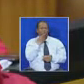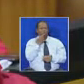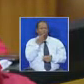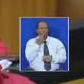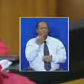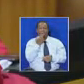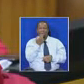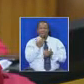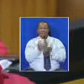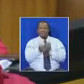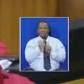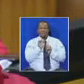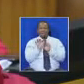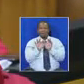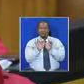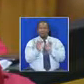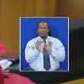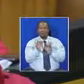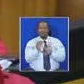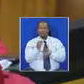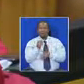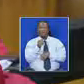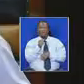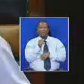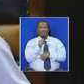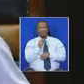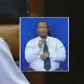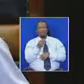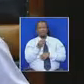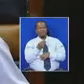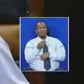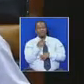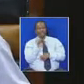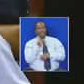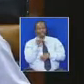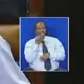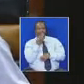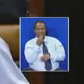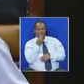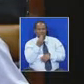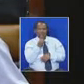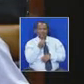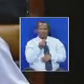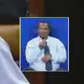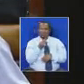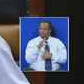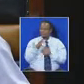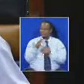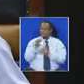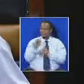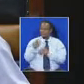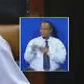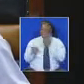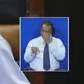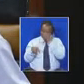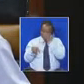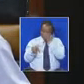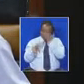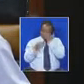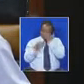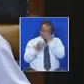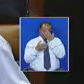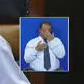him. Take your seat, Honorable Member. Otherwise, you can't cast aspersions on members of Parliament. No, Honorable Member, take your seat. Until the member